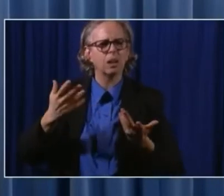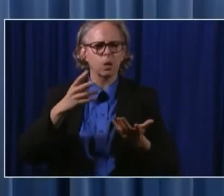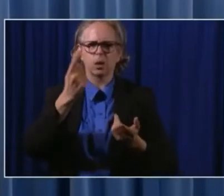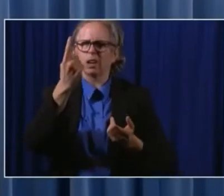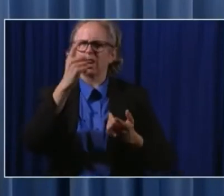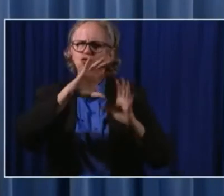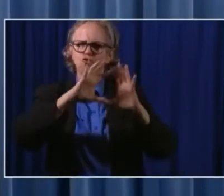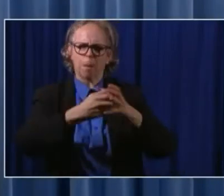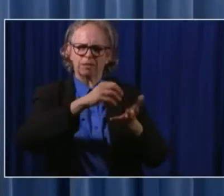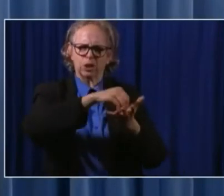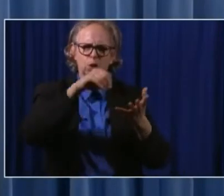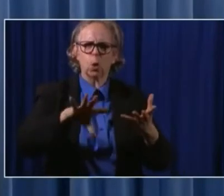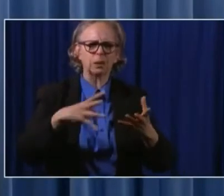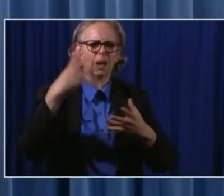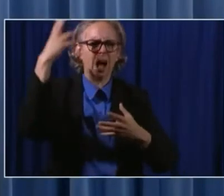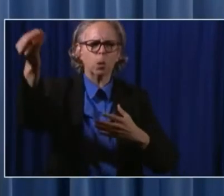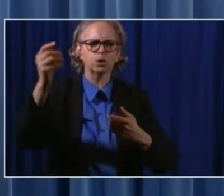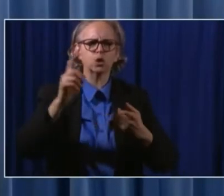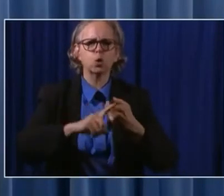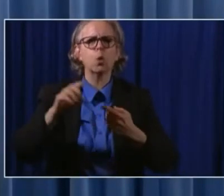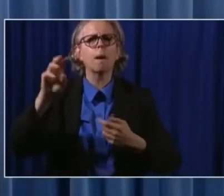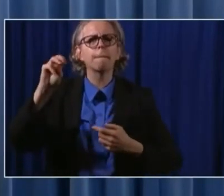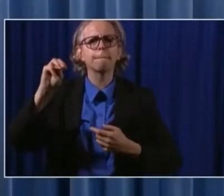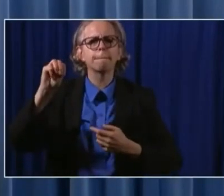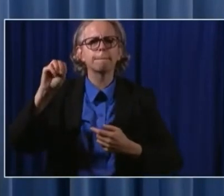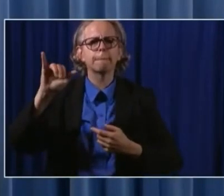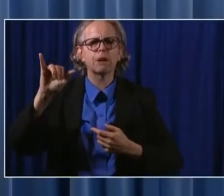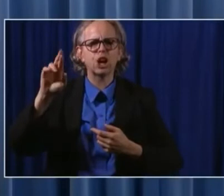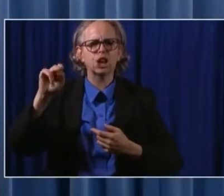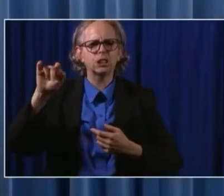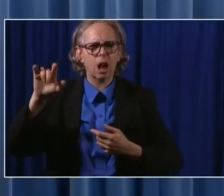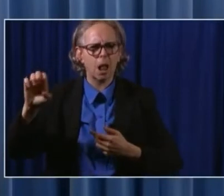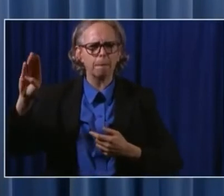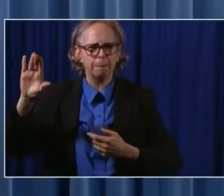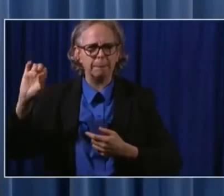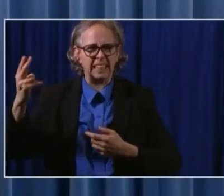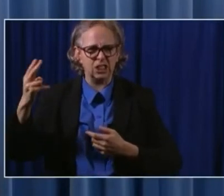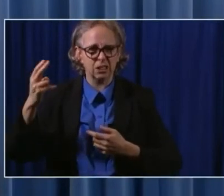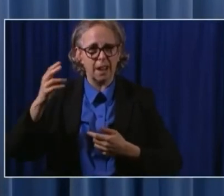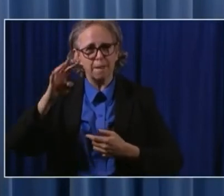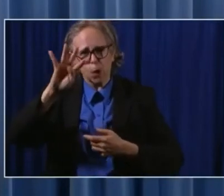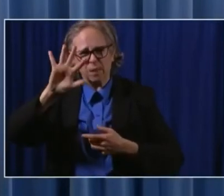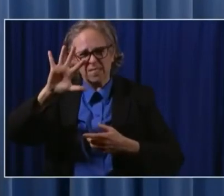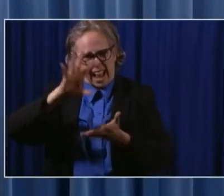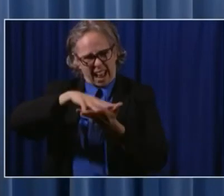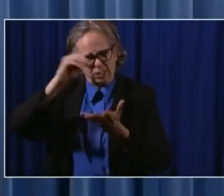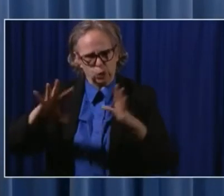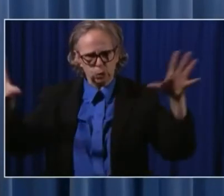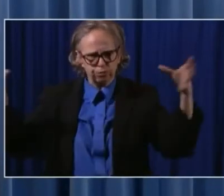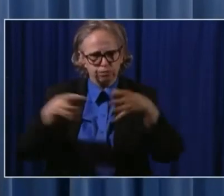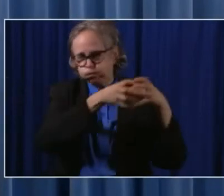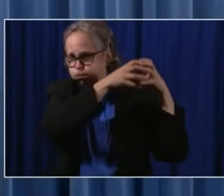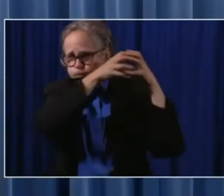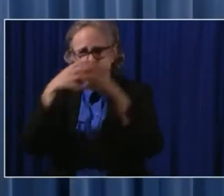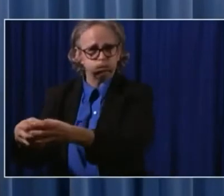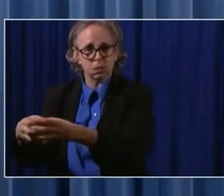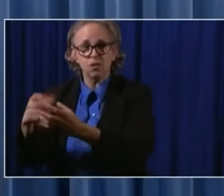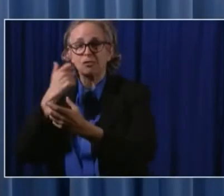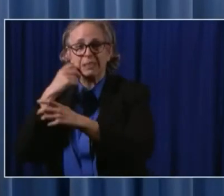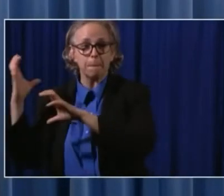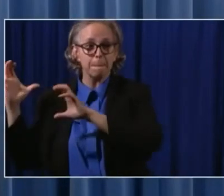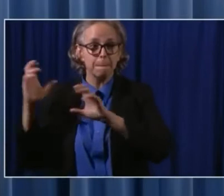from Belmont County. In all, 45 students made that trip. When they returned, 16 people initially tested positive